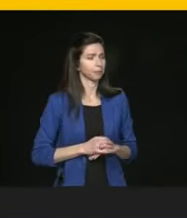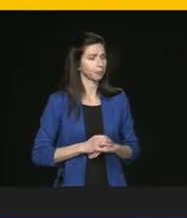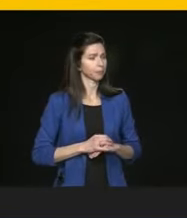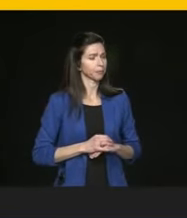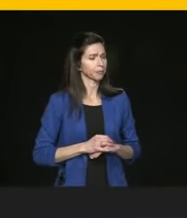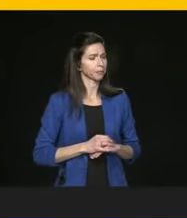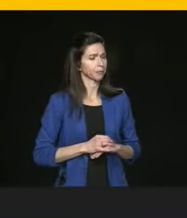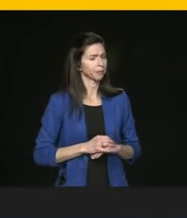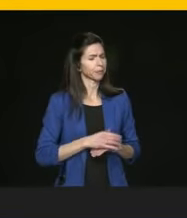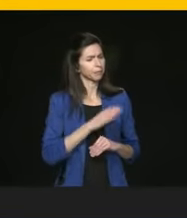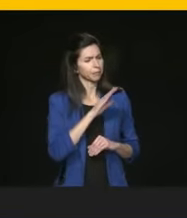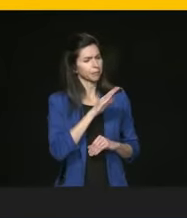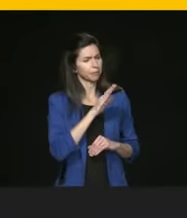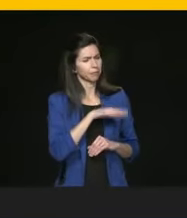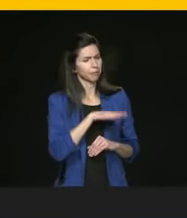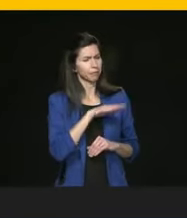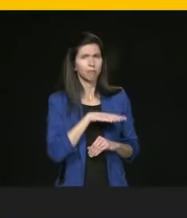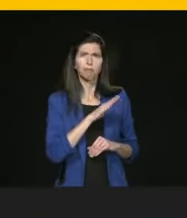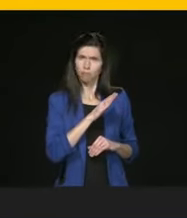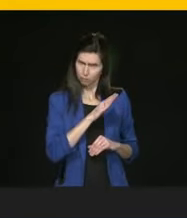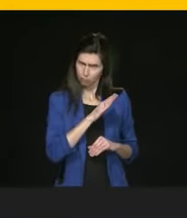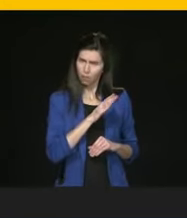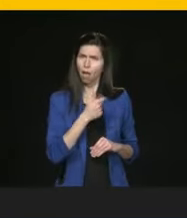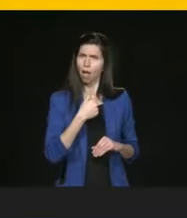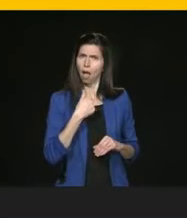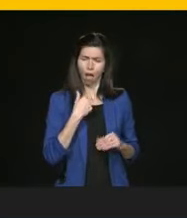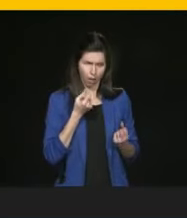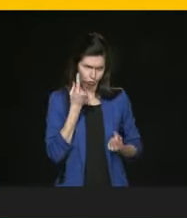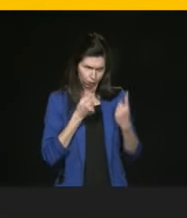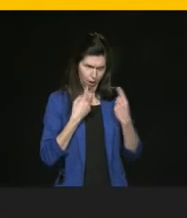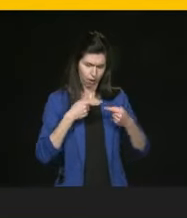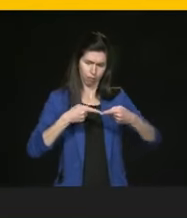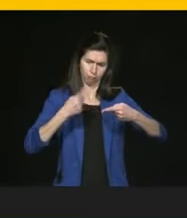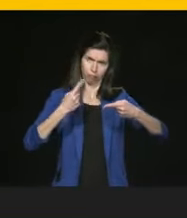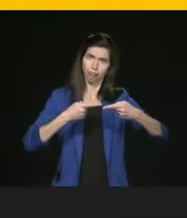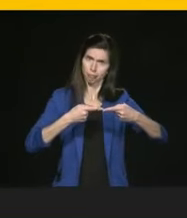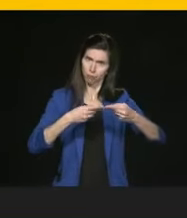the border measures with the United States.